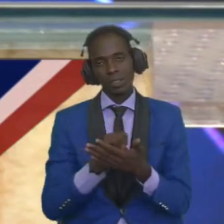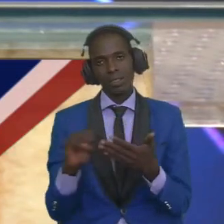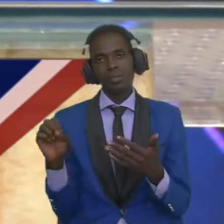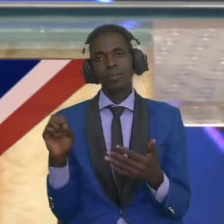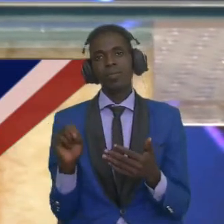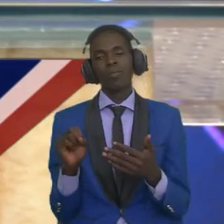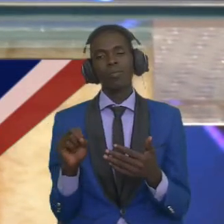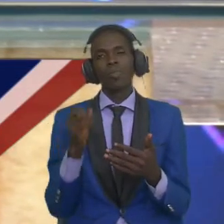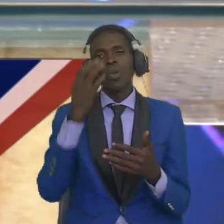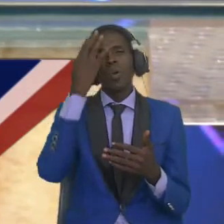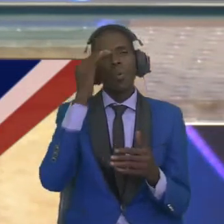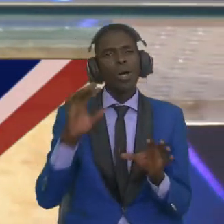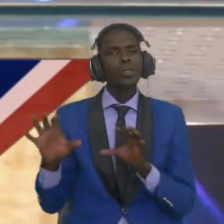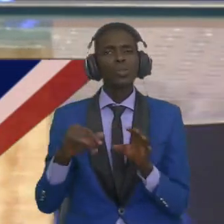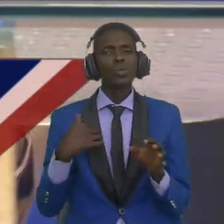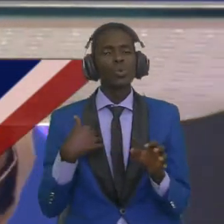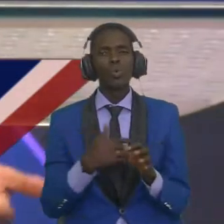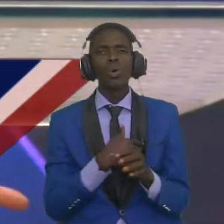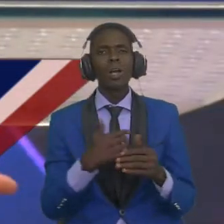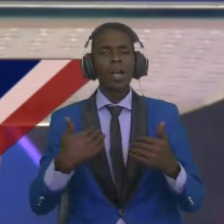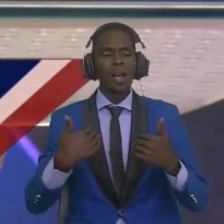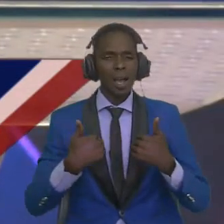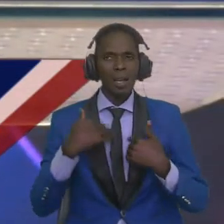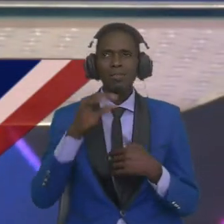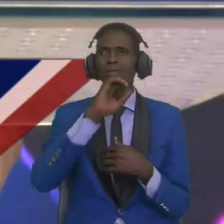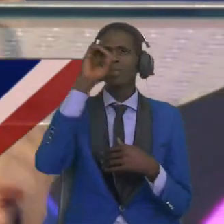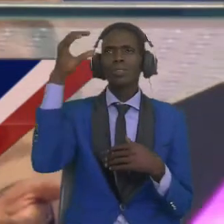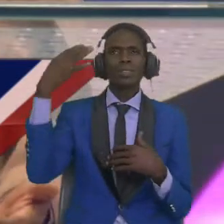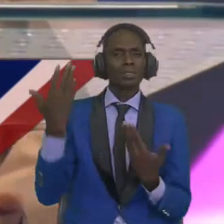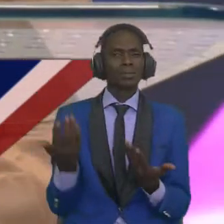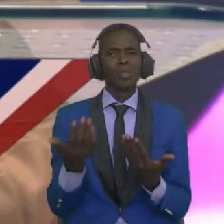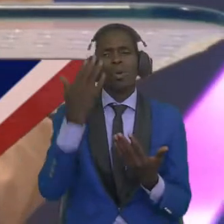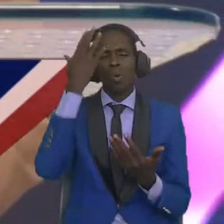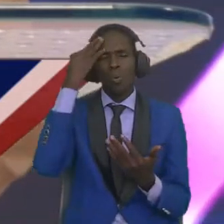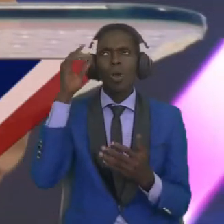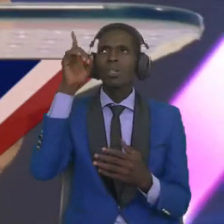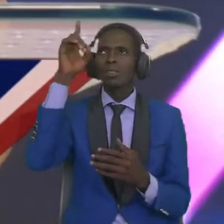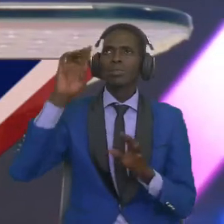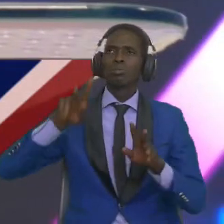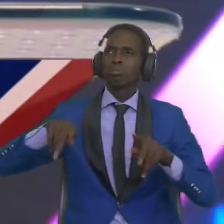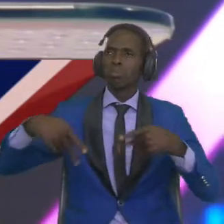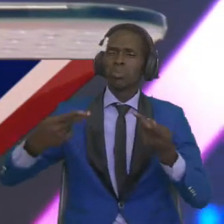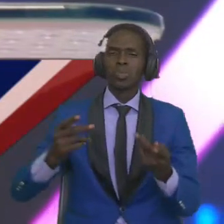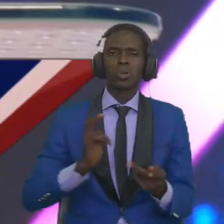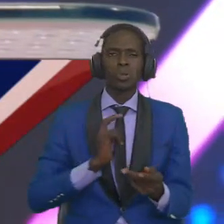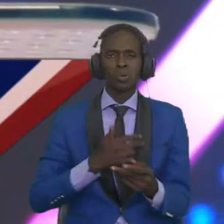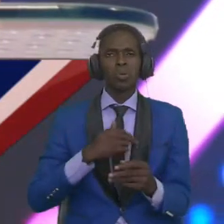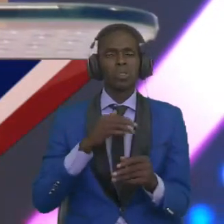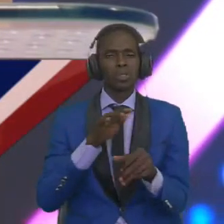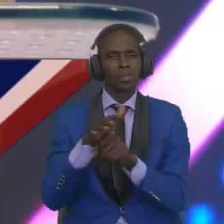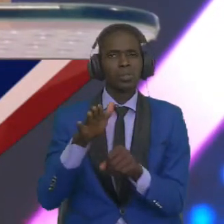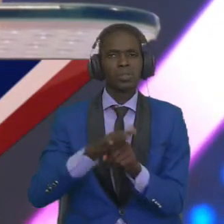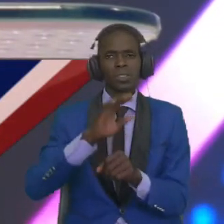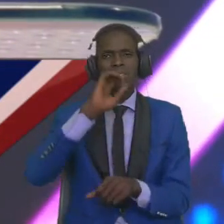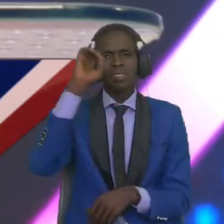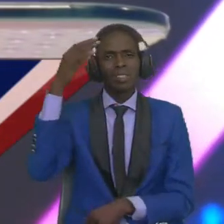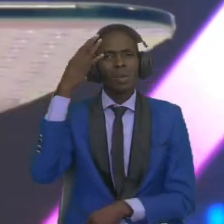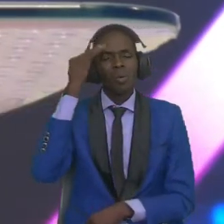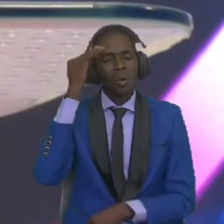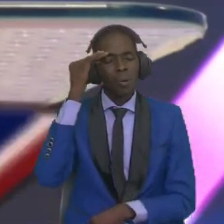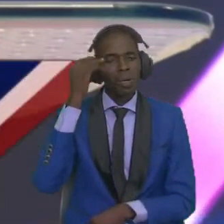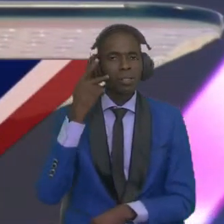do we have grace? And why has He supplied abundant grace and sufficient grace? 1